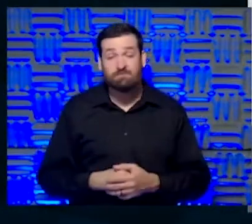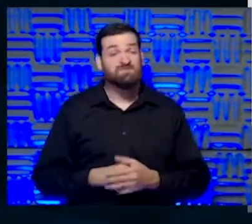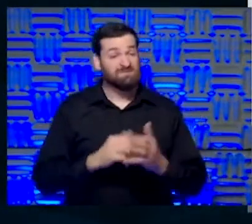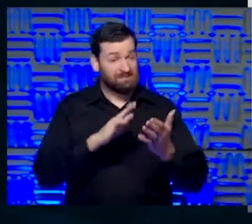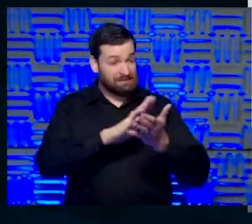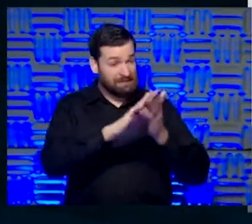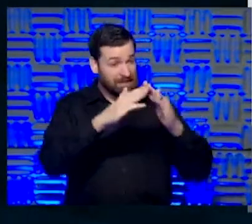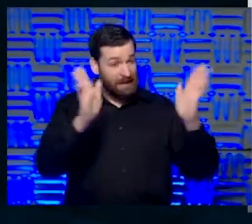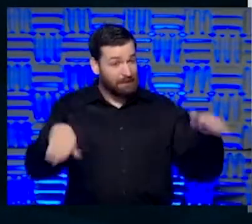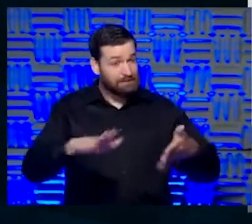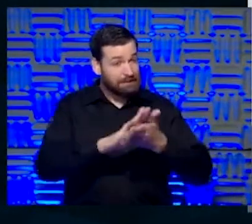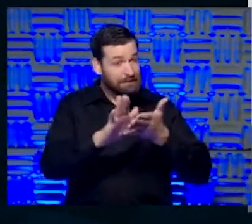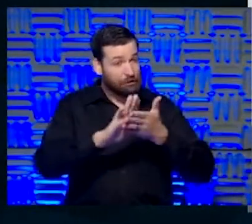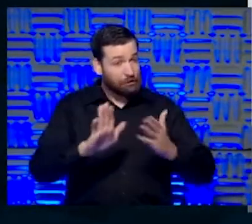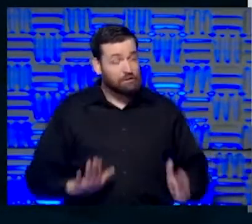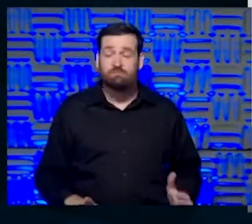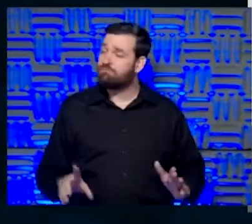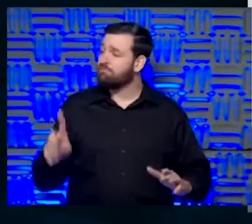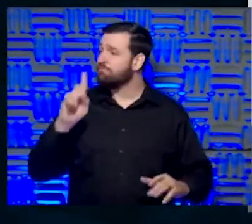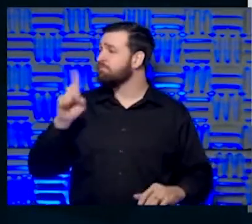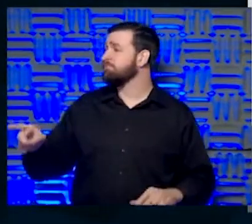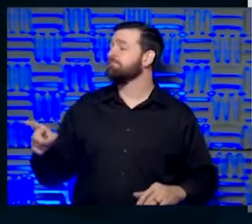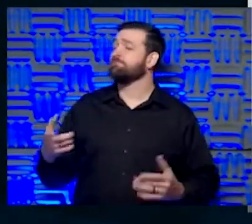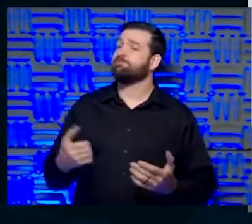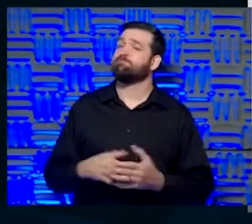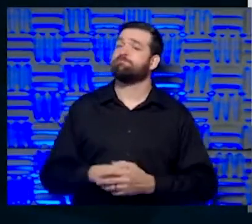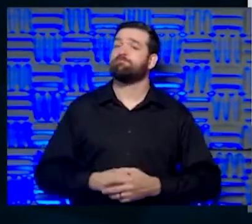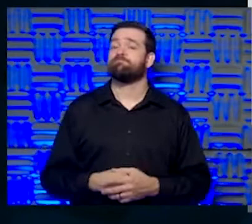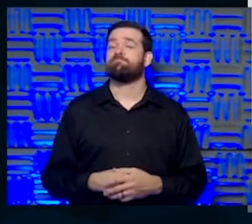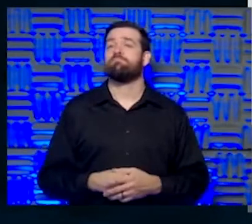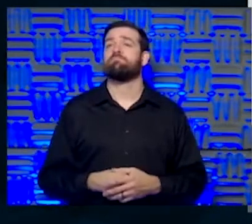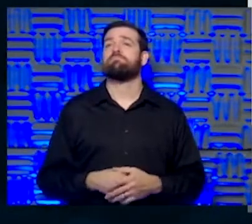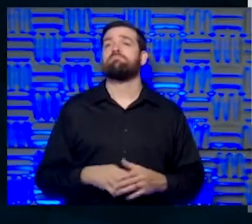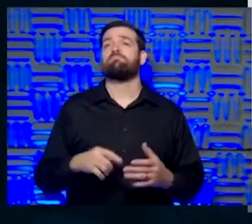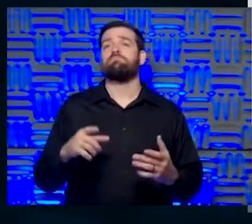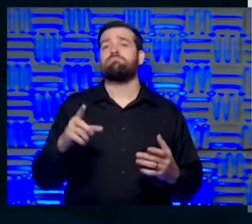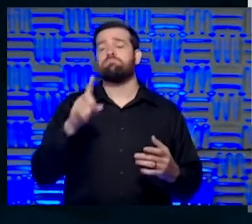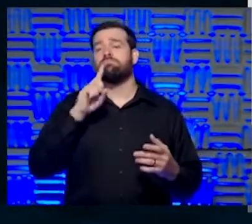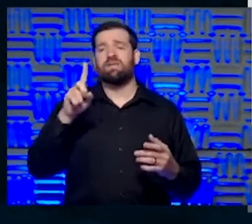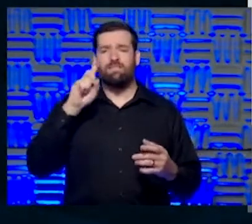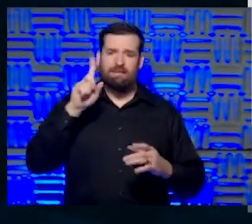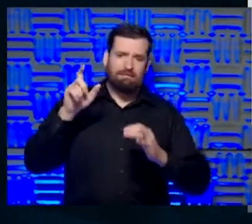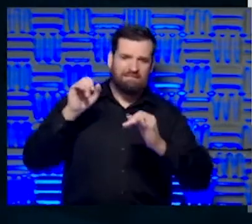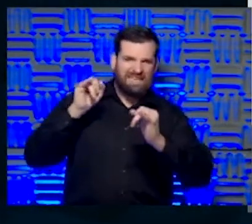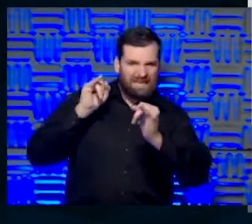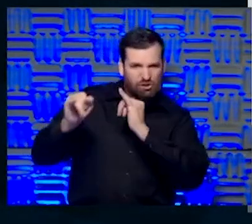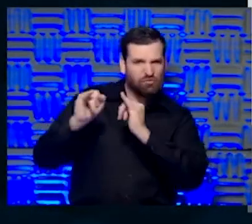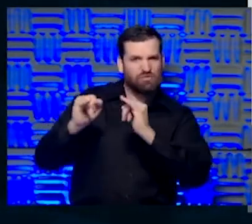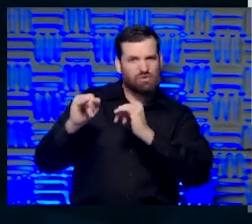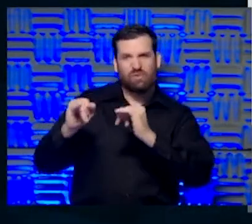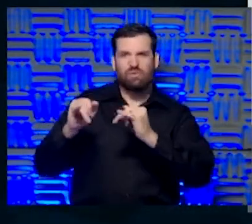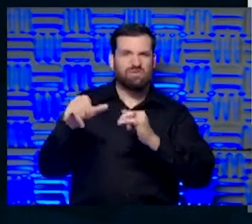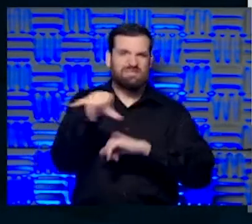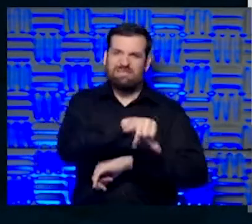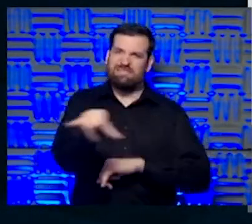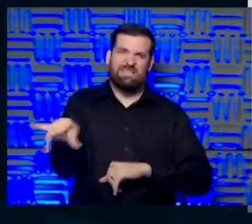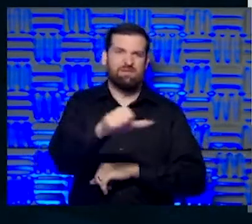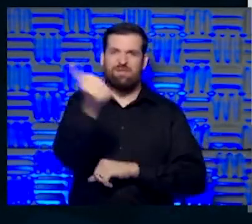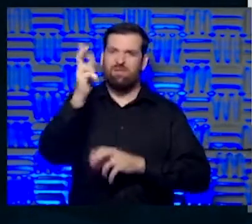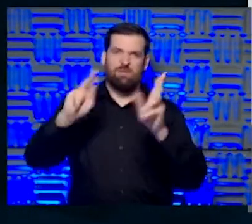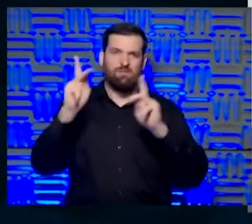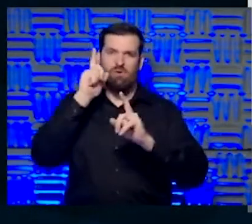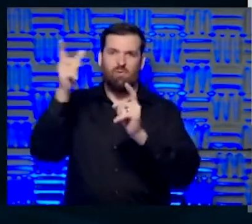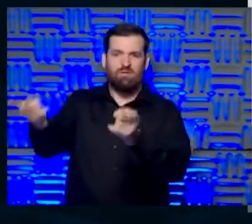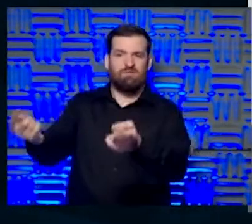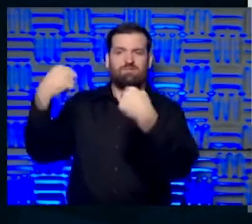cleaner? Sure. So, I think you would interview your house cleaner like you would anybody else who you're going to invite into